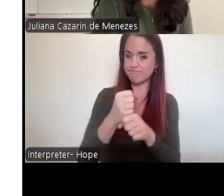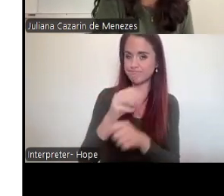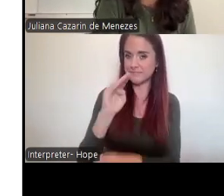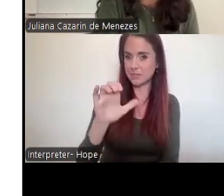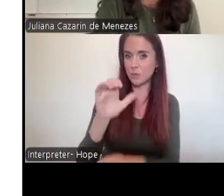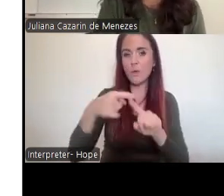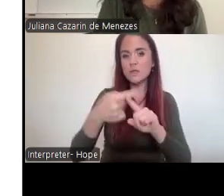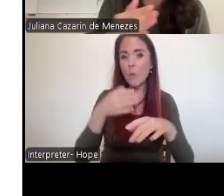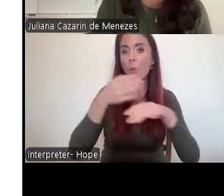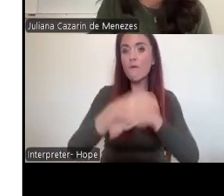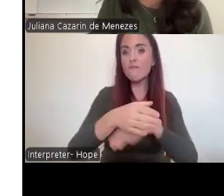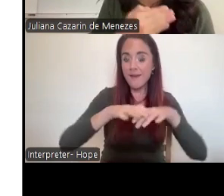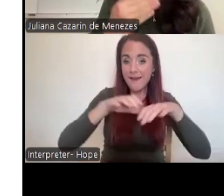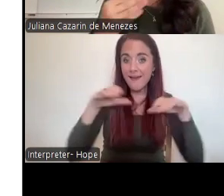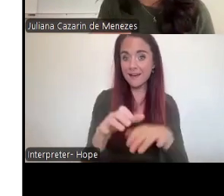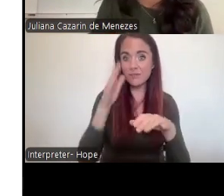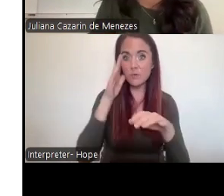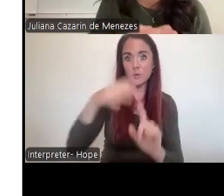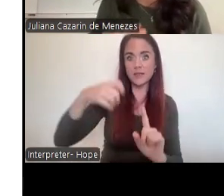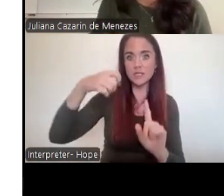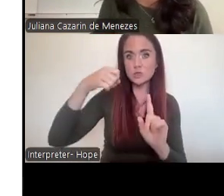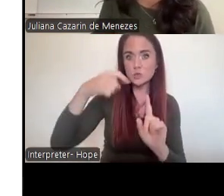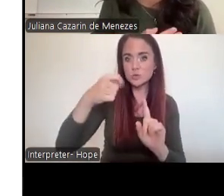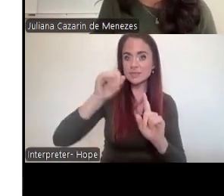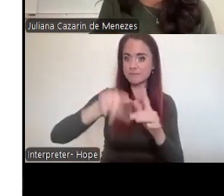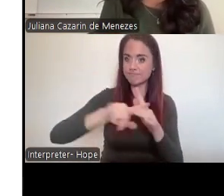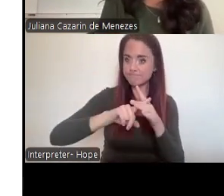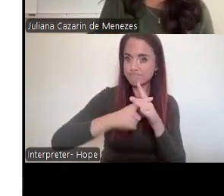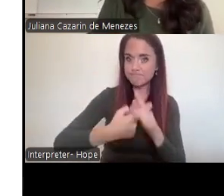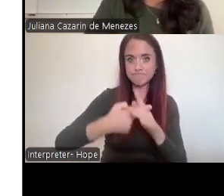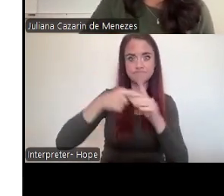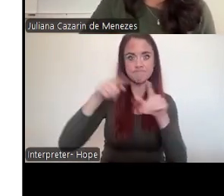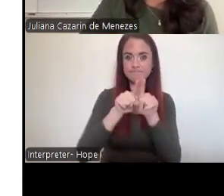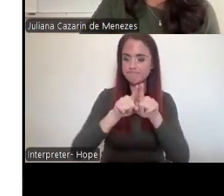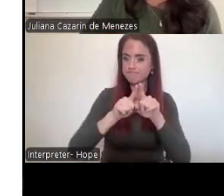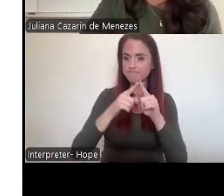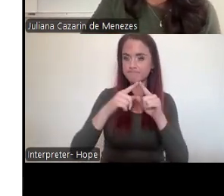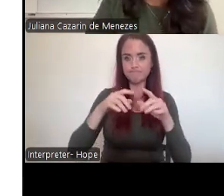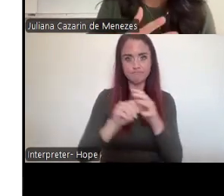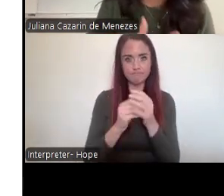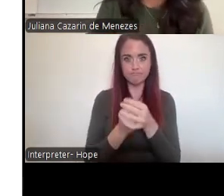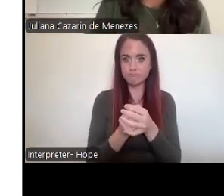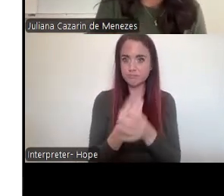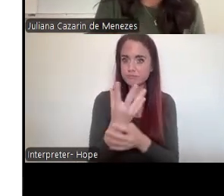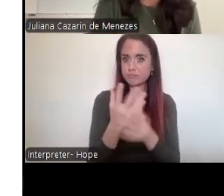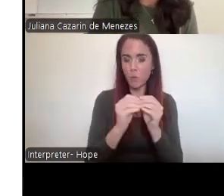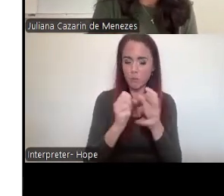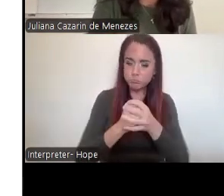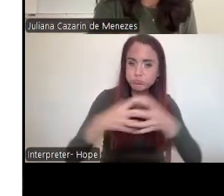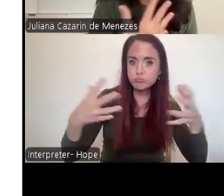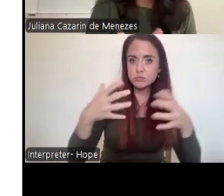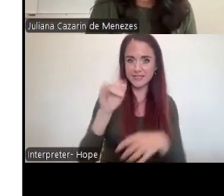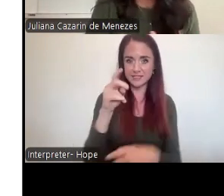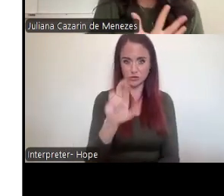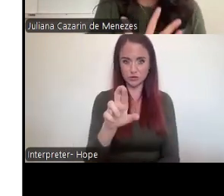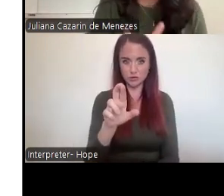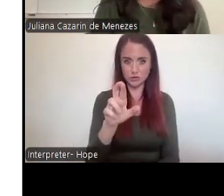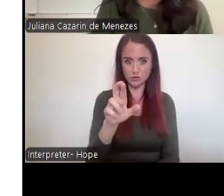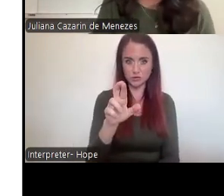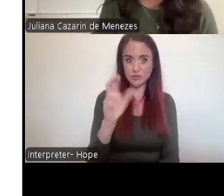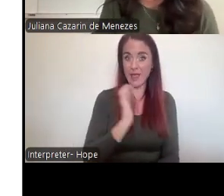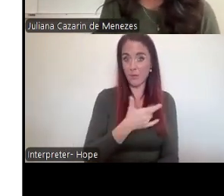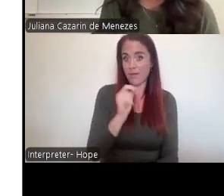overactive, it will induce the initiation and progression of cancers. The issue is that like our lab